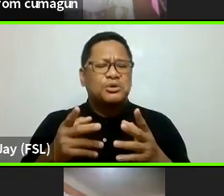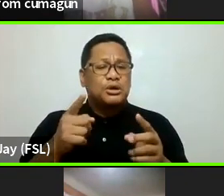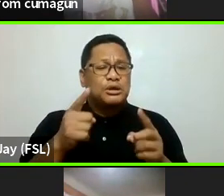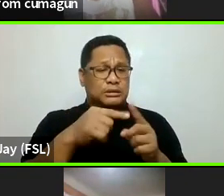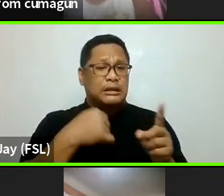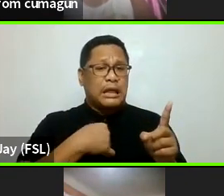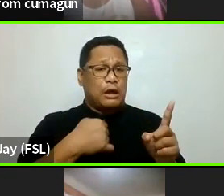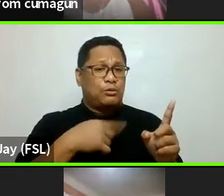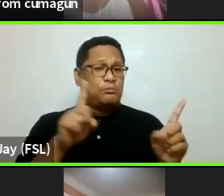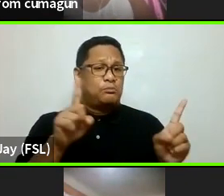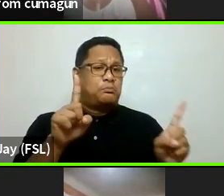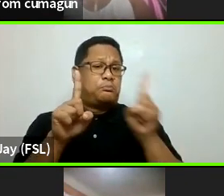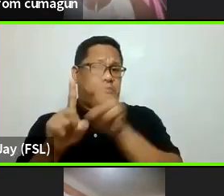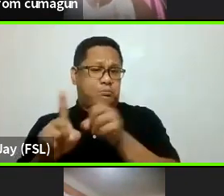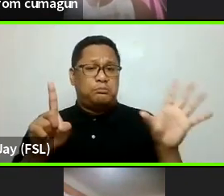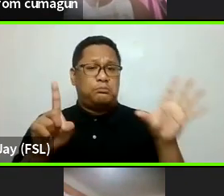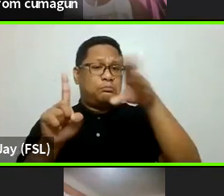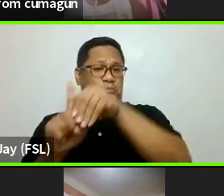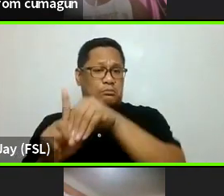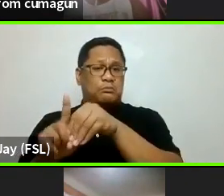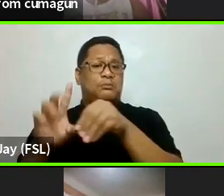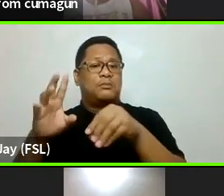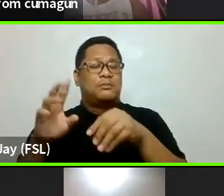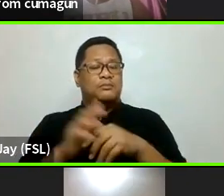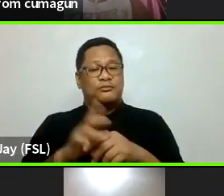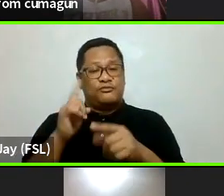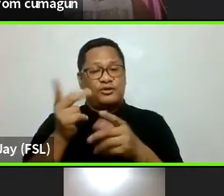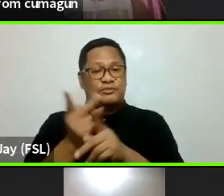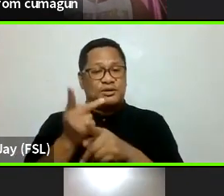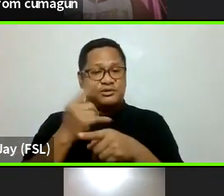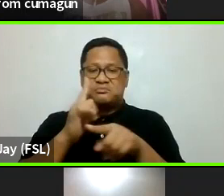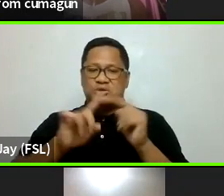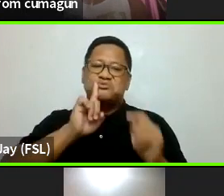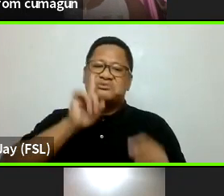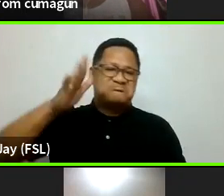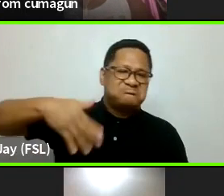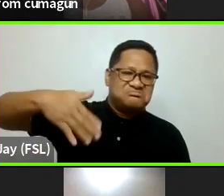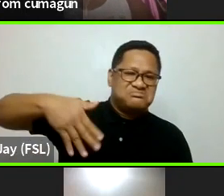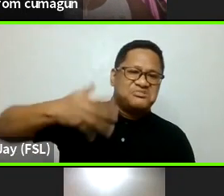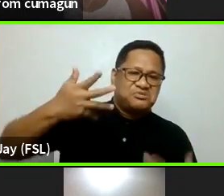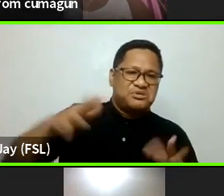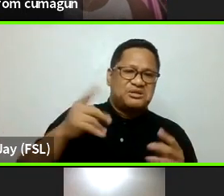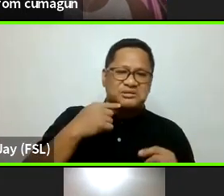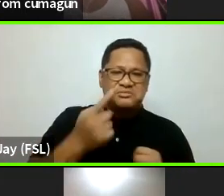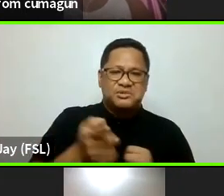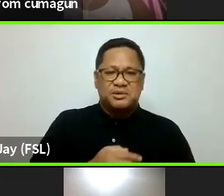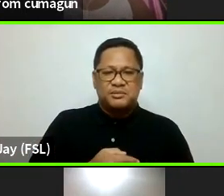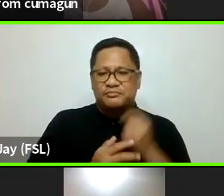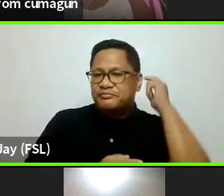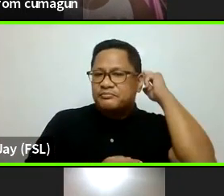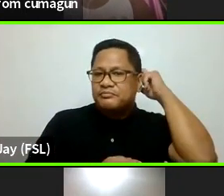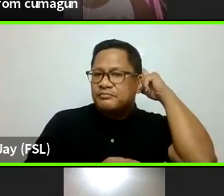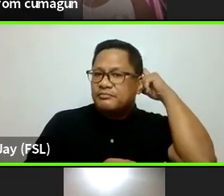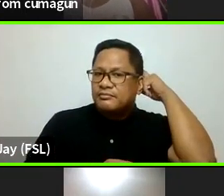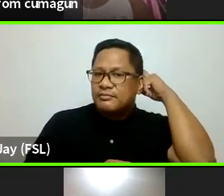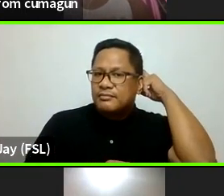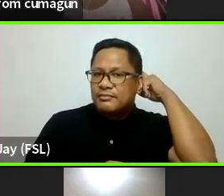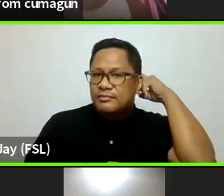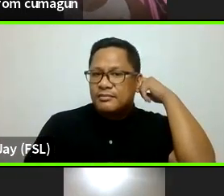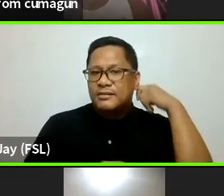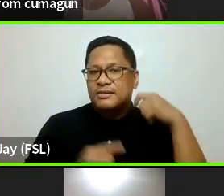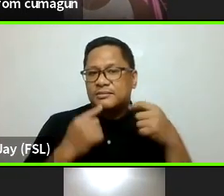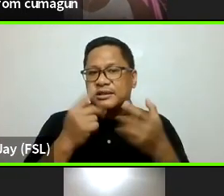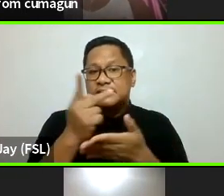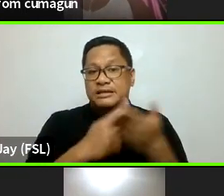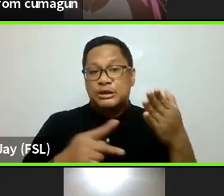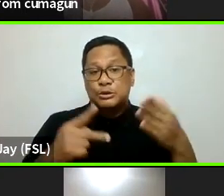that production. Kaya lang, too late na. Okay. So the second part